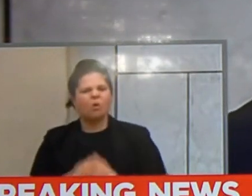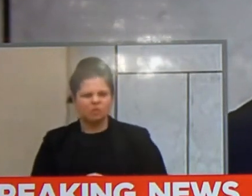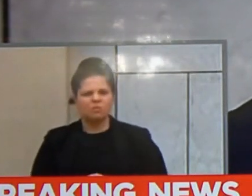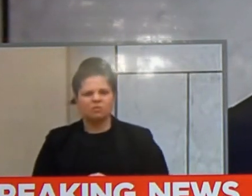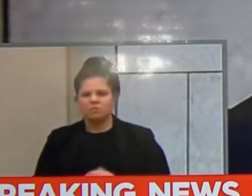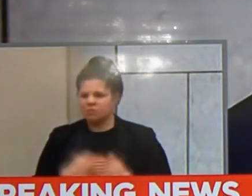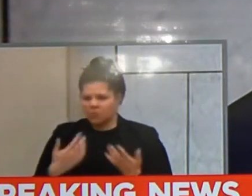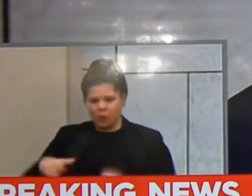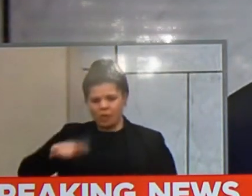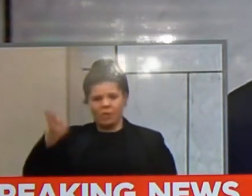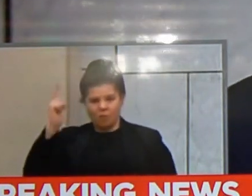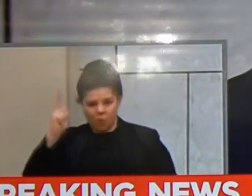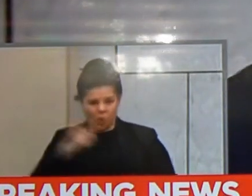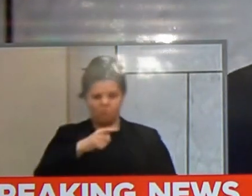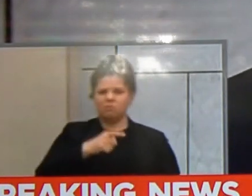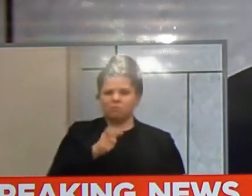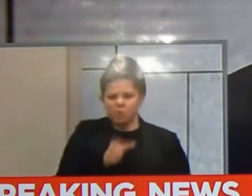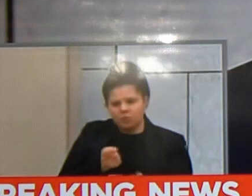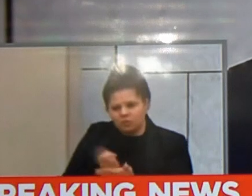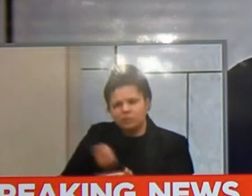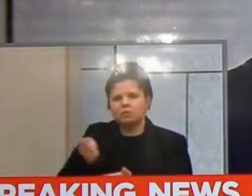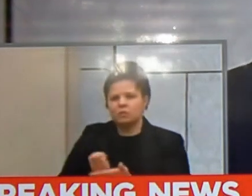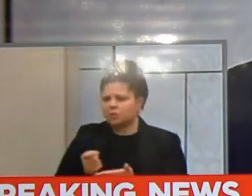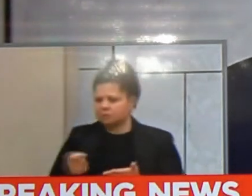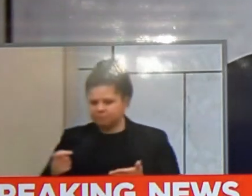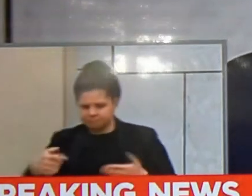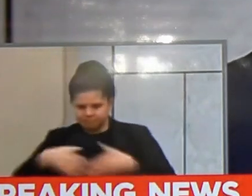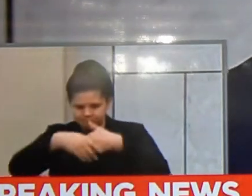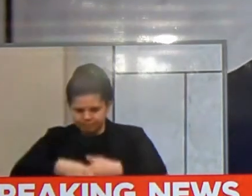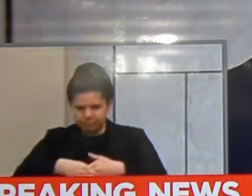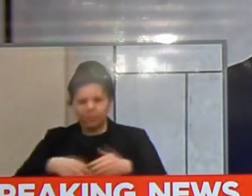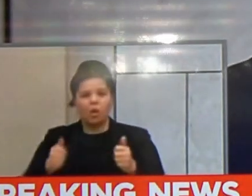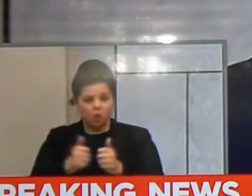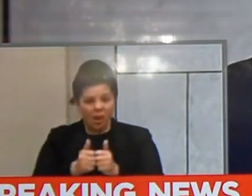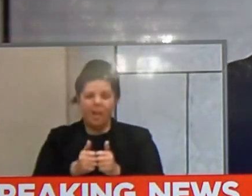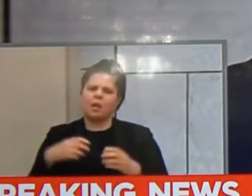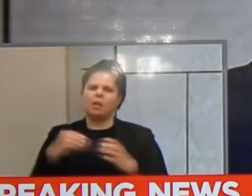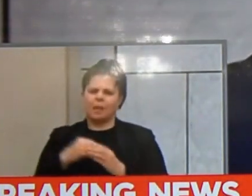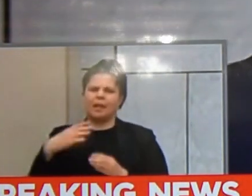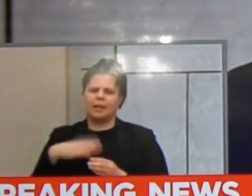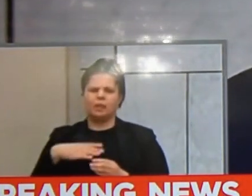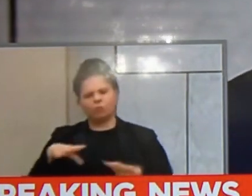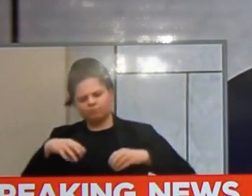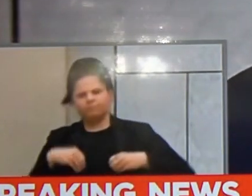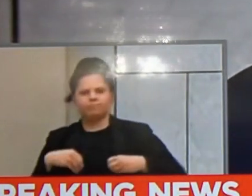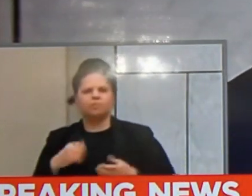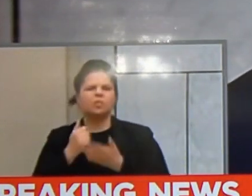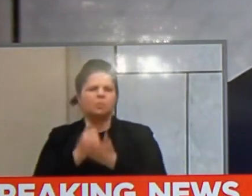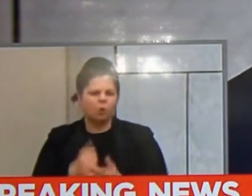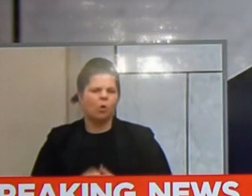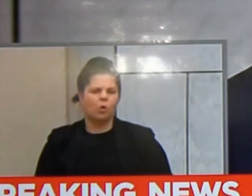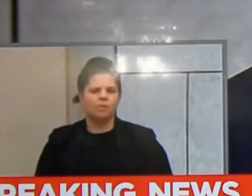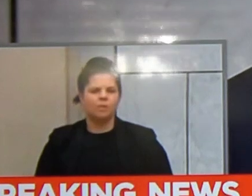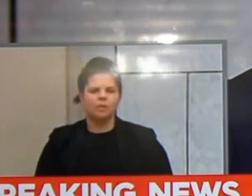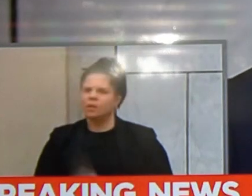landlords and tenants who would be working under this mandatory code. But I stress again we would like, as a national cabinet, for this